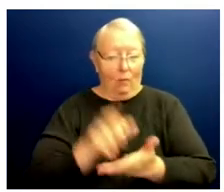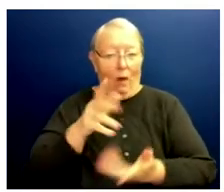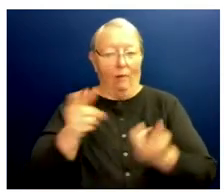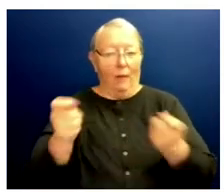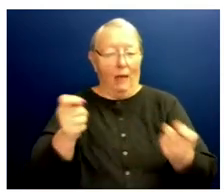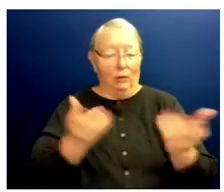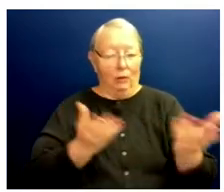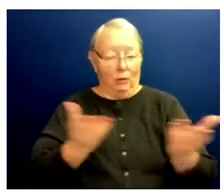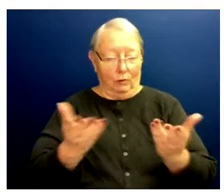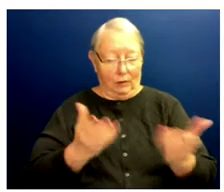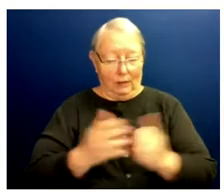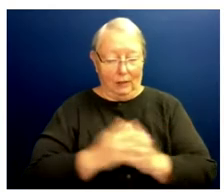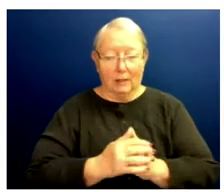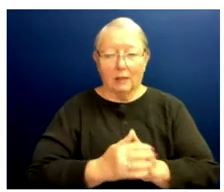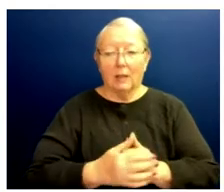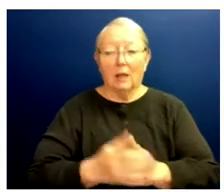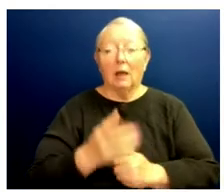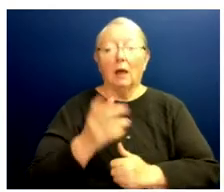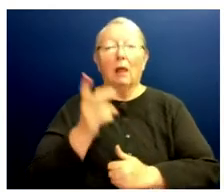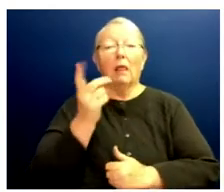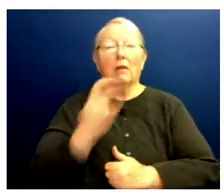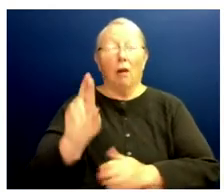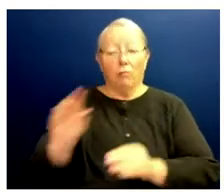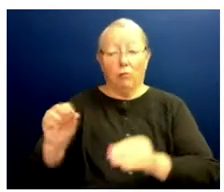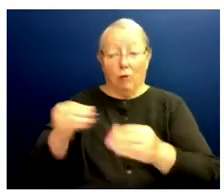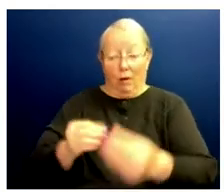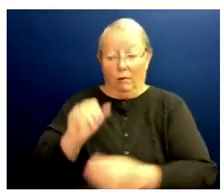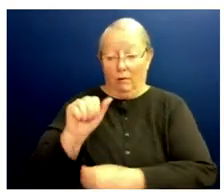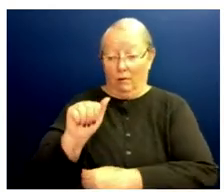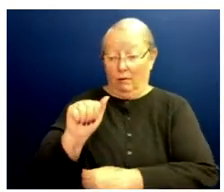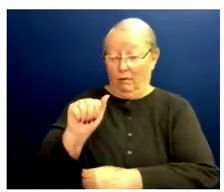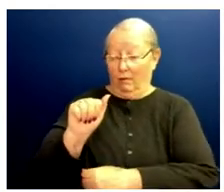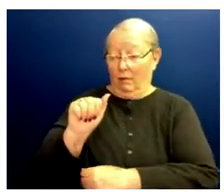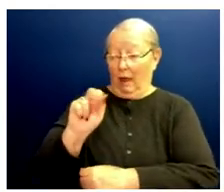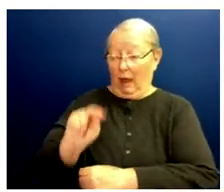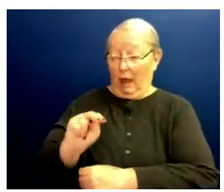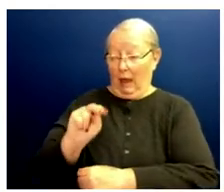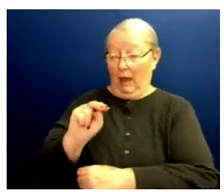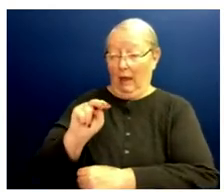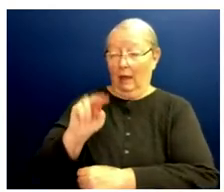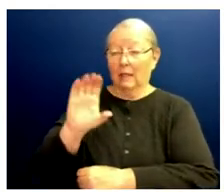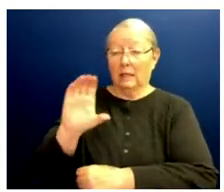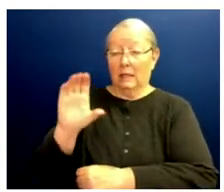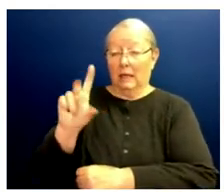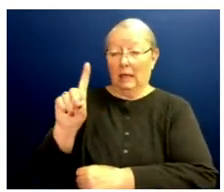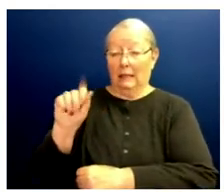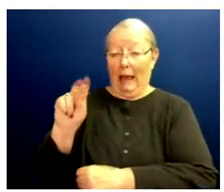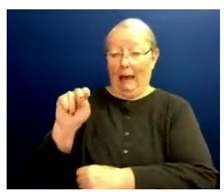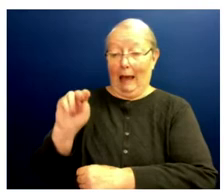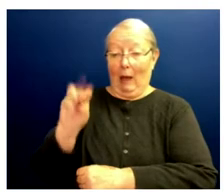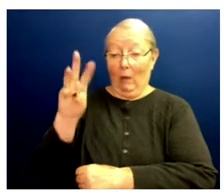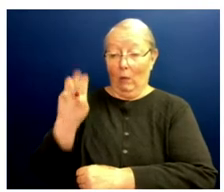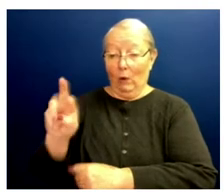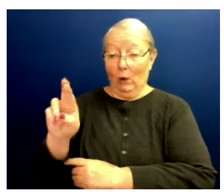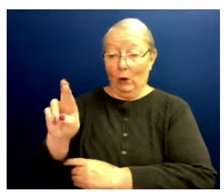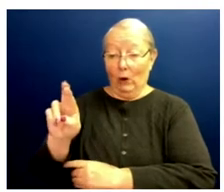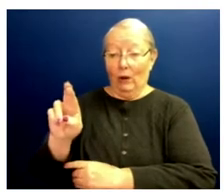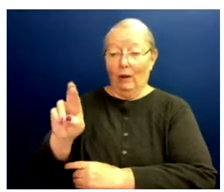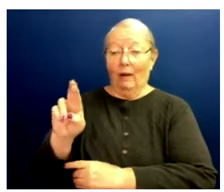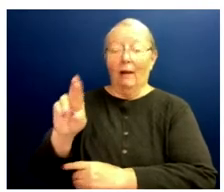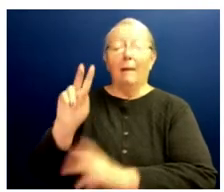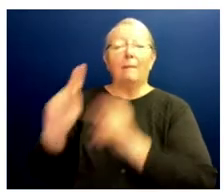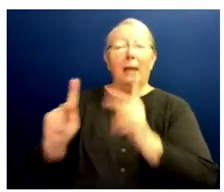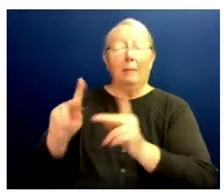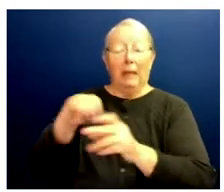C. Danauer, providing internal medicine services, meeting the needs of adults in Coopville, Washington, and throughout